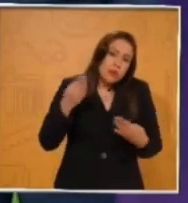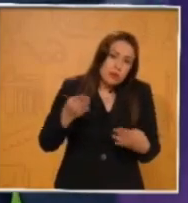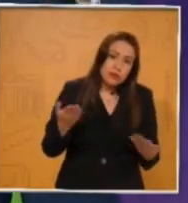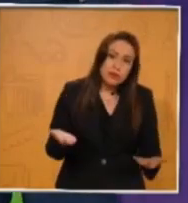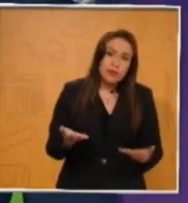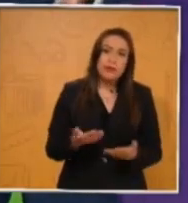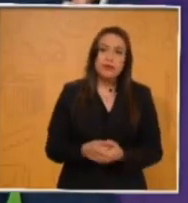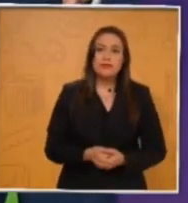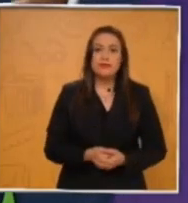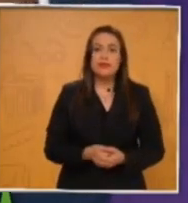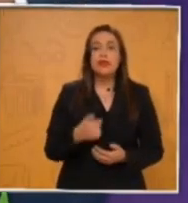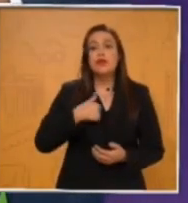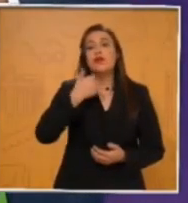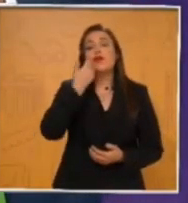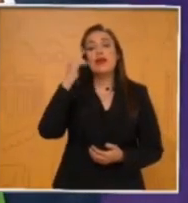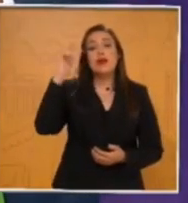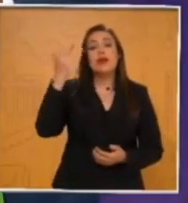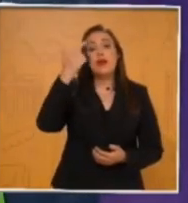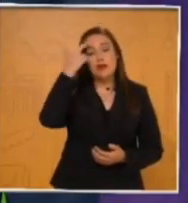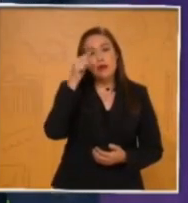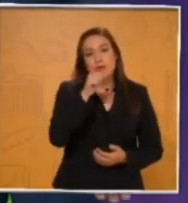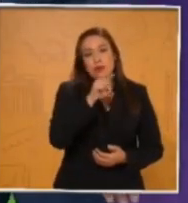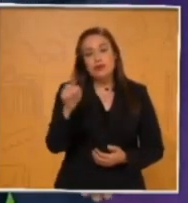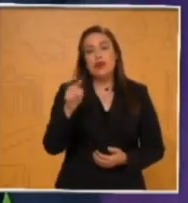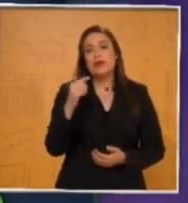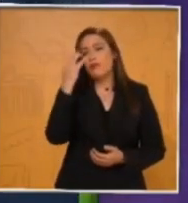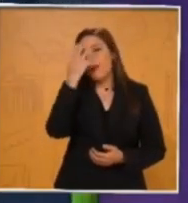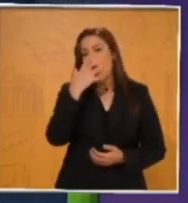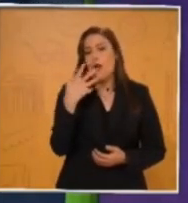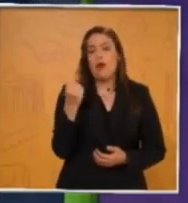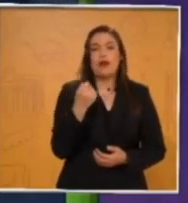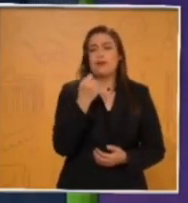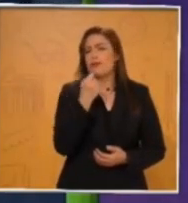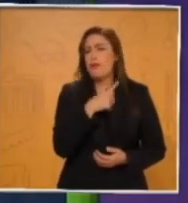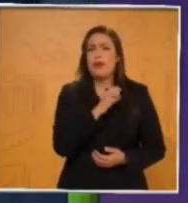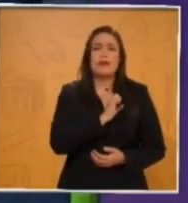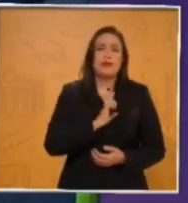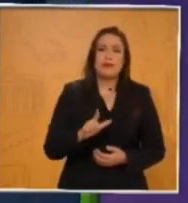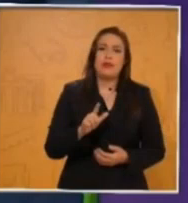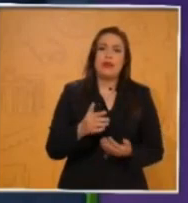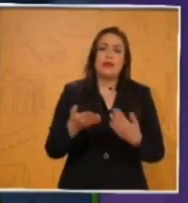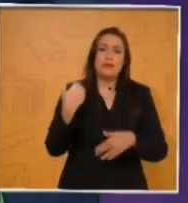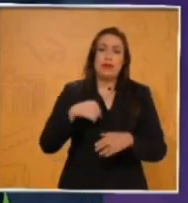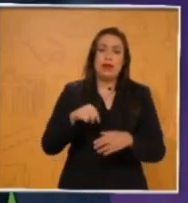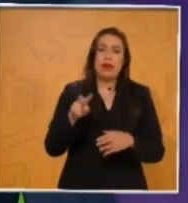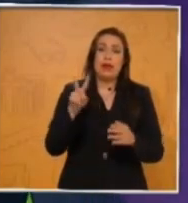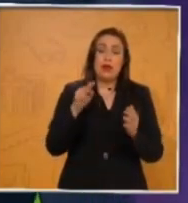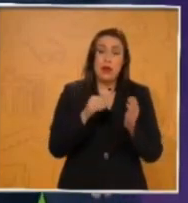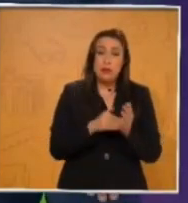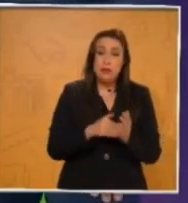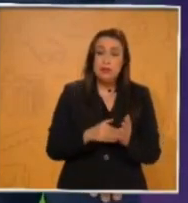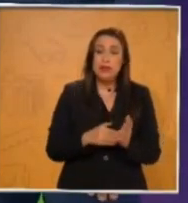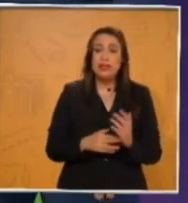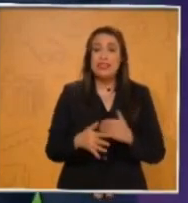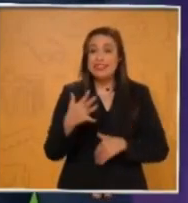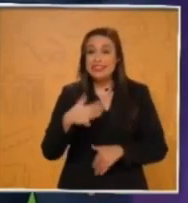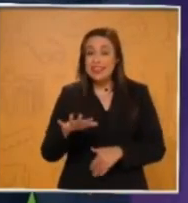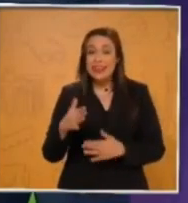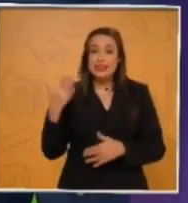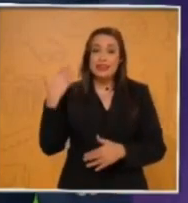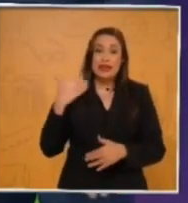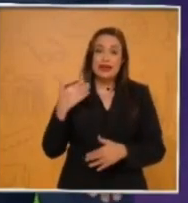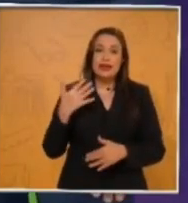I want you to remember a special moment for you. In 2010, you danced at